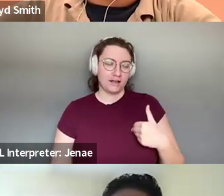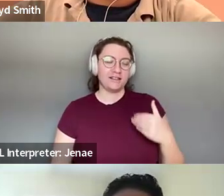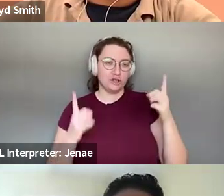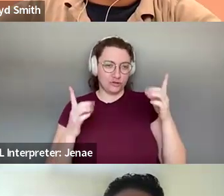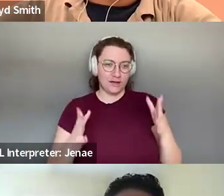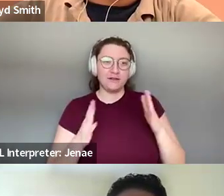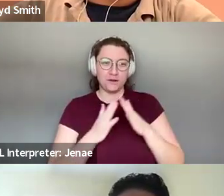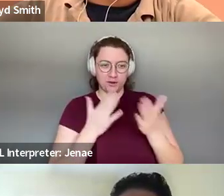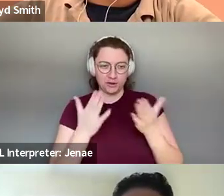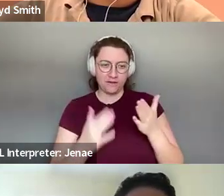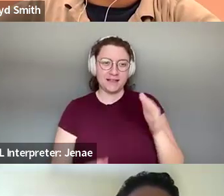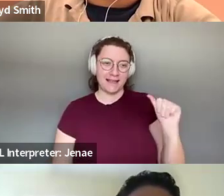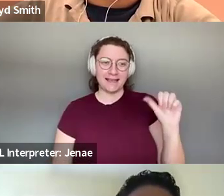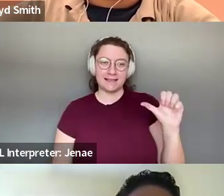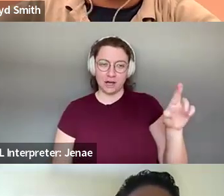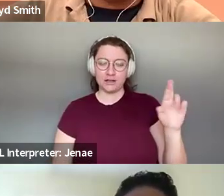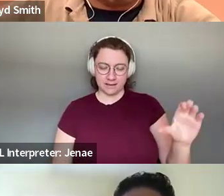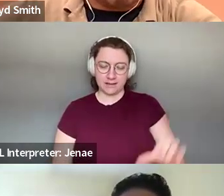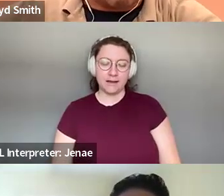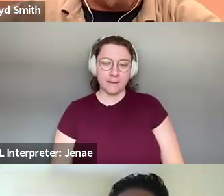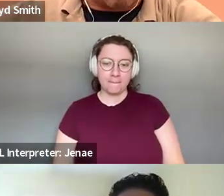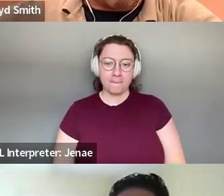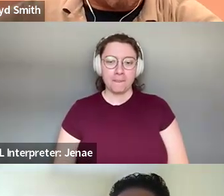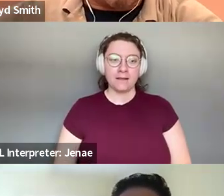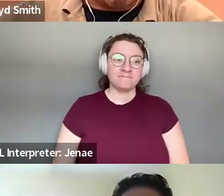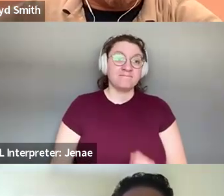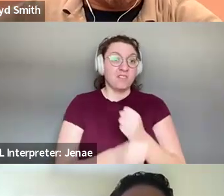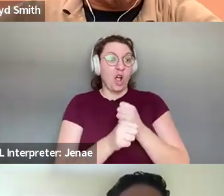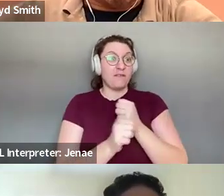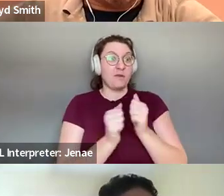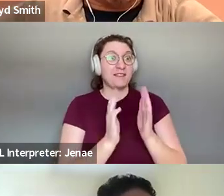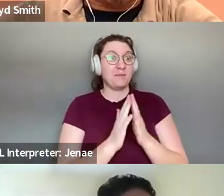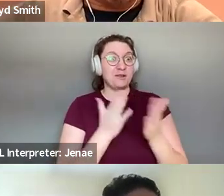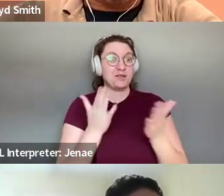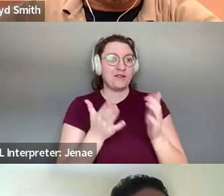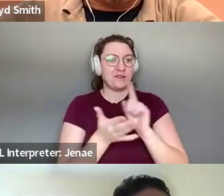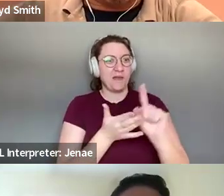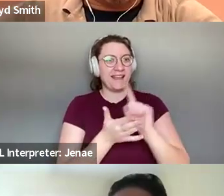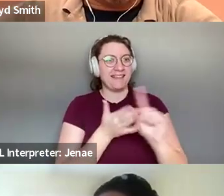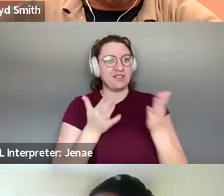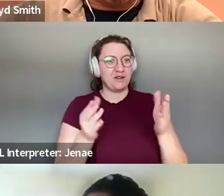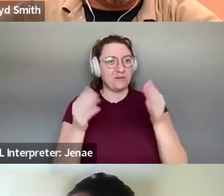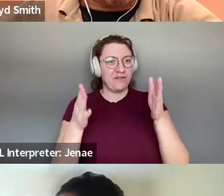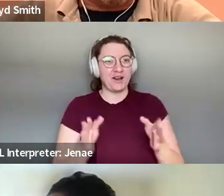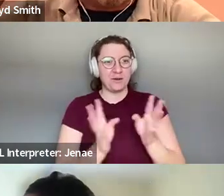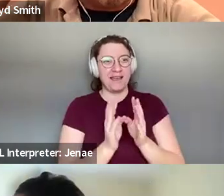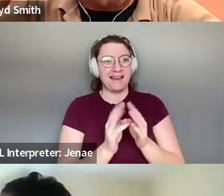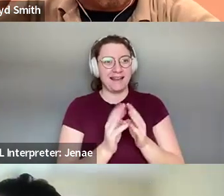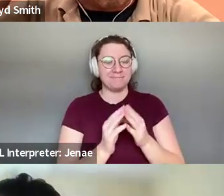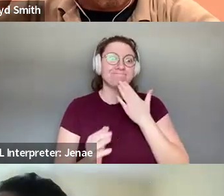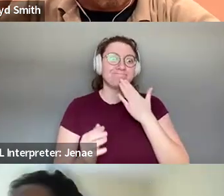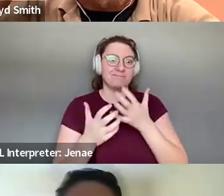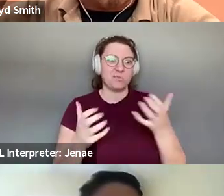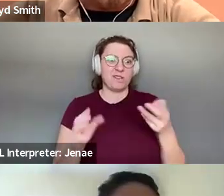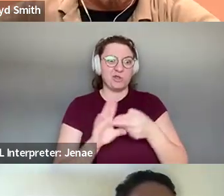at Alta California Regional Center. And this is Coffee with Community Services, our weekly service provider meeting. Thank you very much for joining